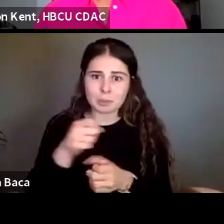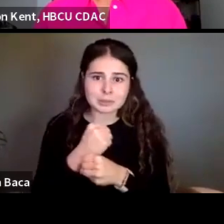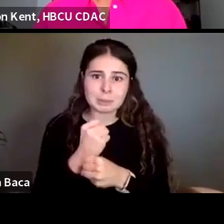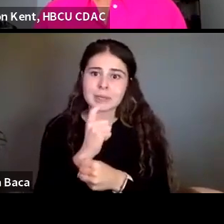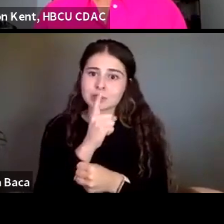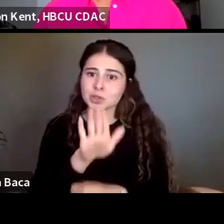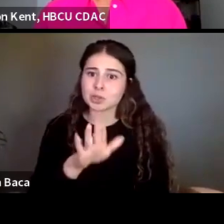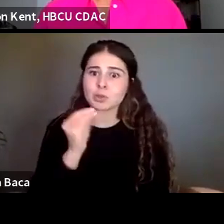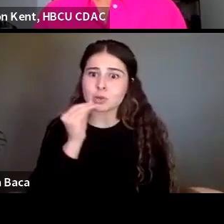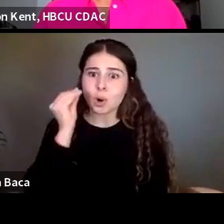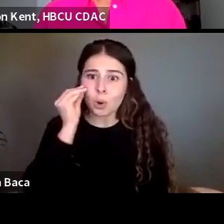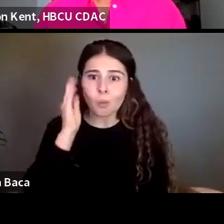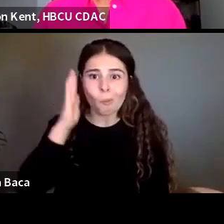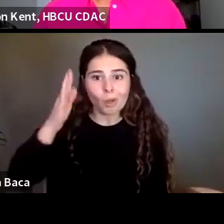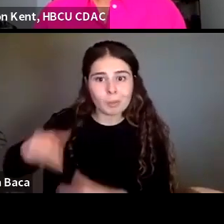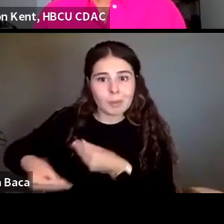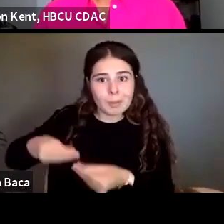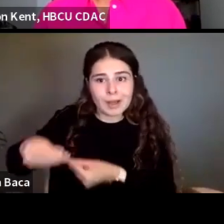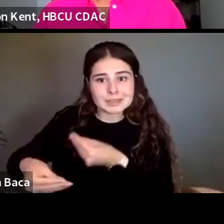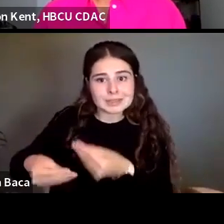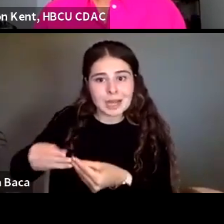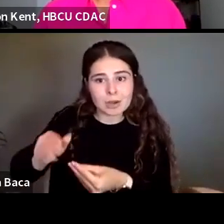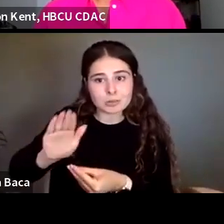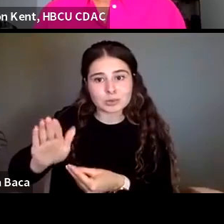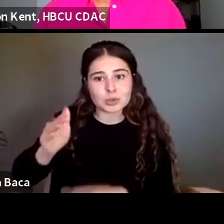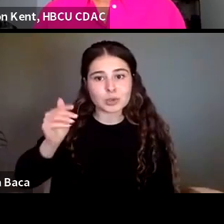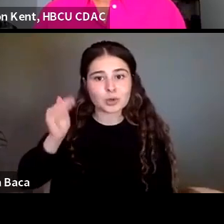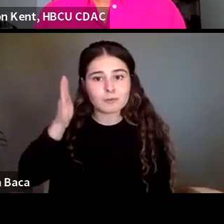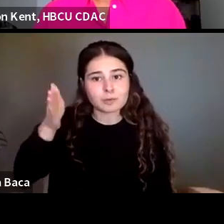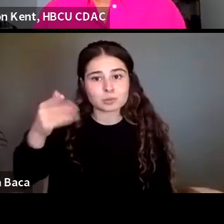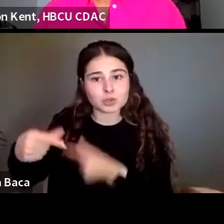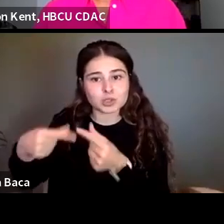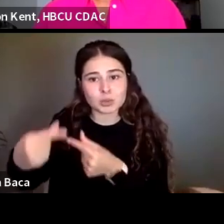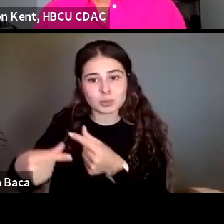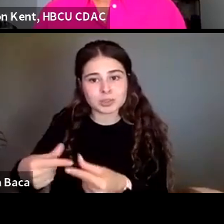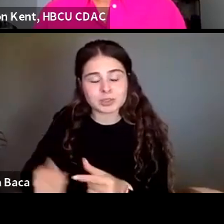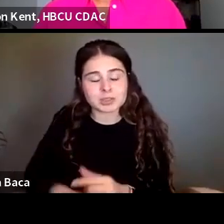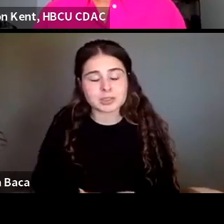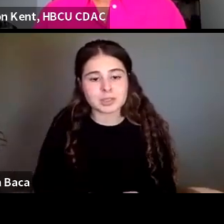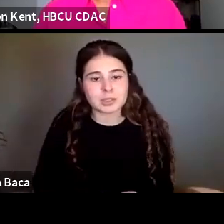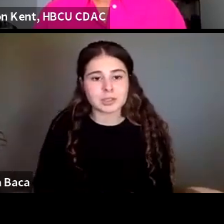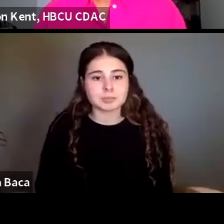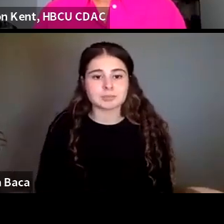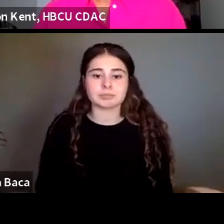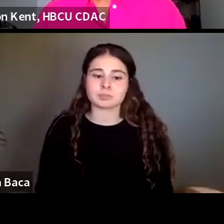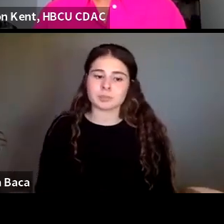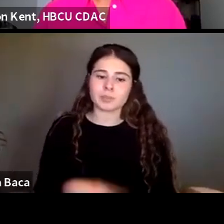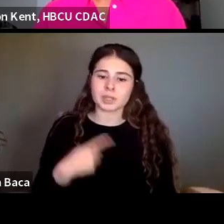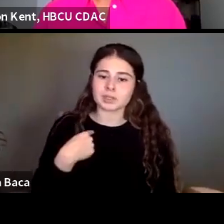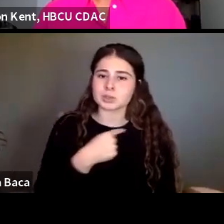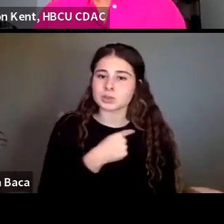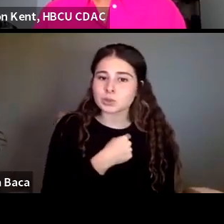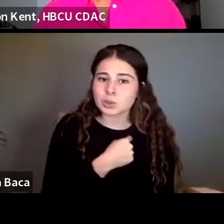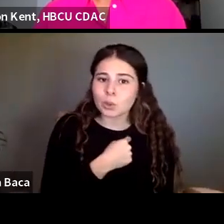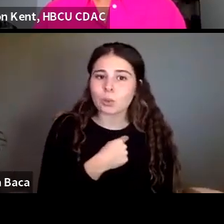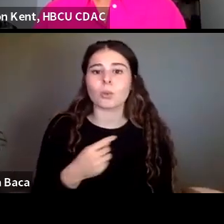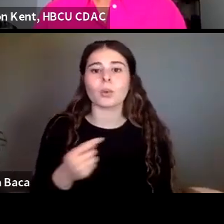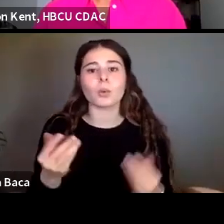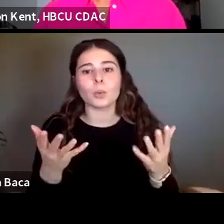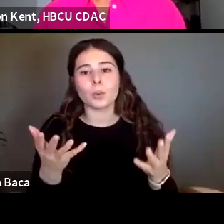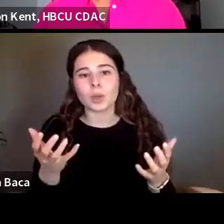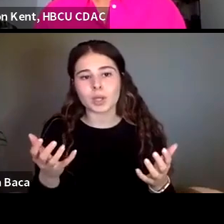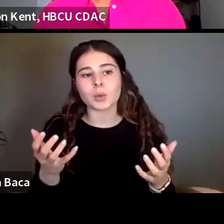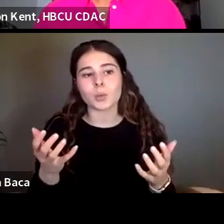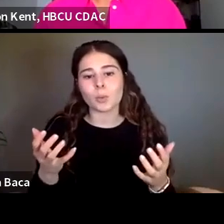and grandchildren. So we want to meet our clients where they are, at what stage of their life that